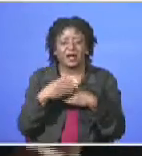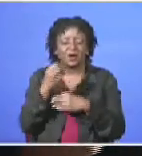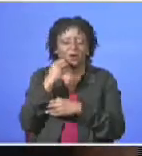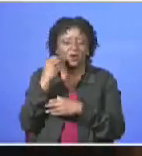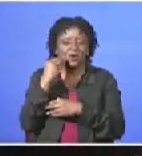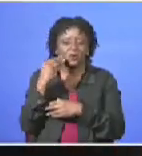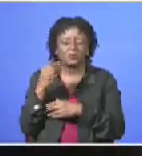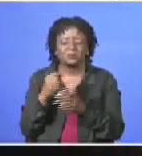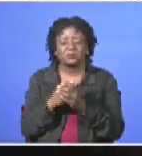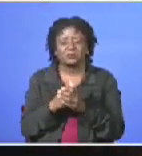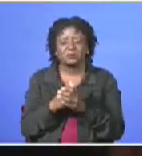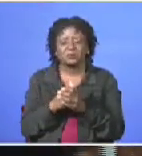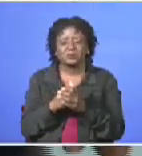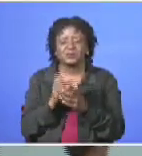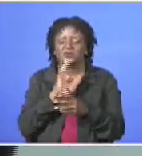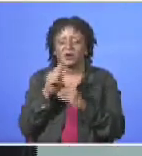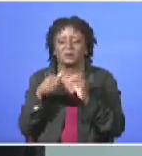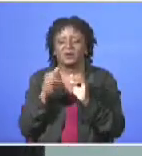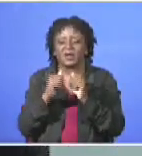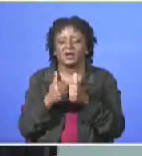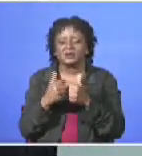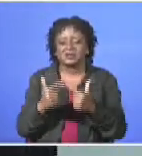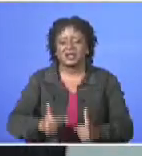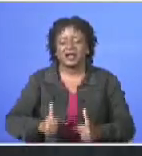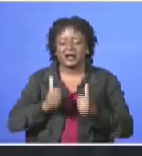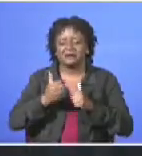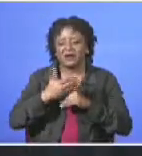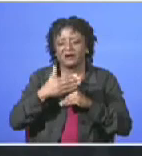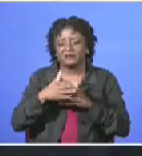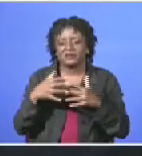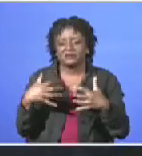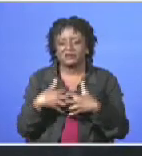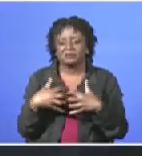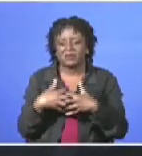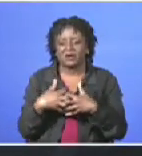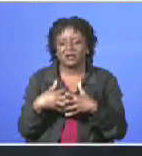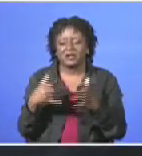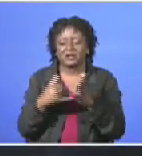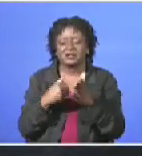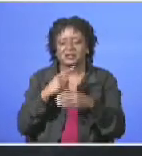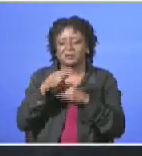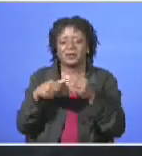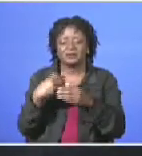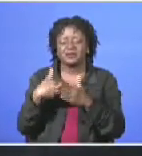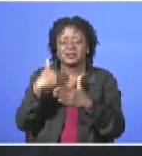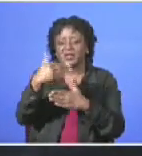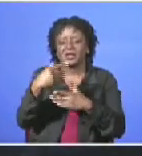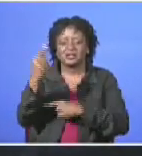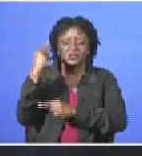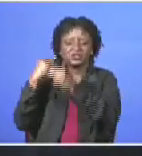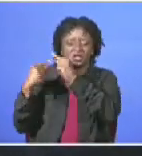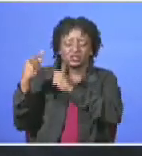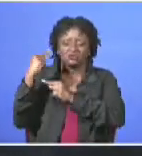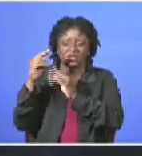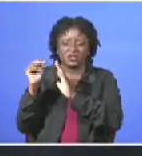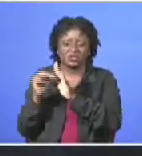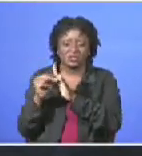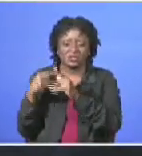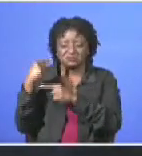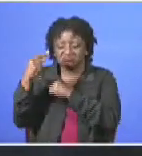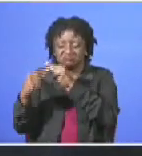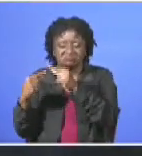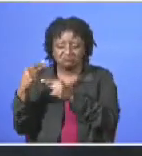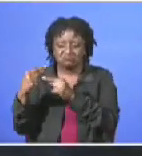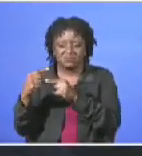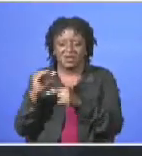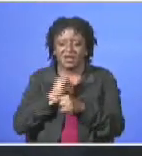on how life has been going post-football. You know, it's all about the next generation now. I'm retired now. Football is done